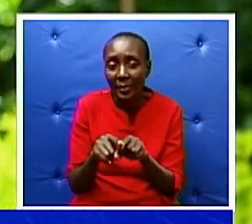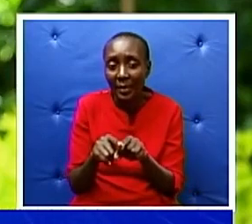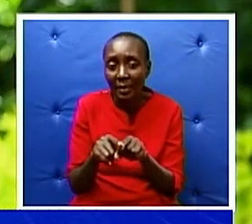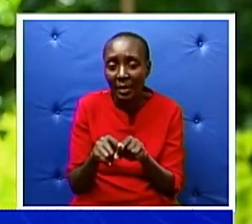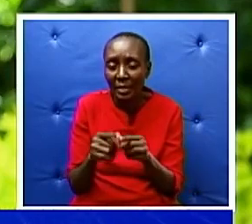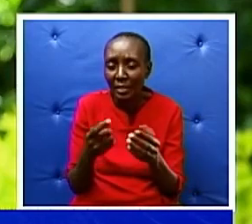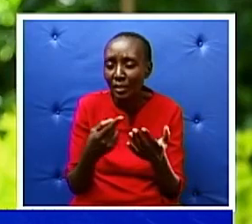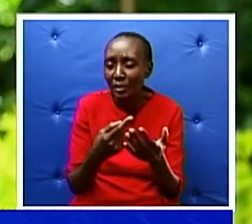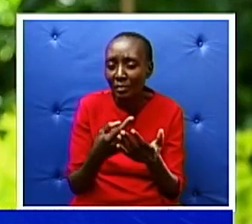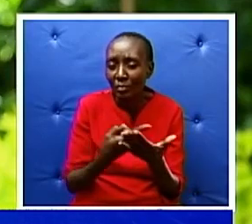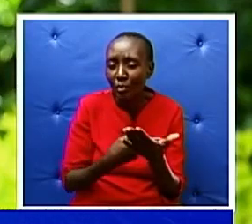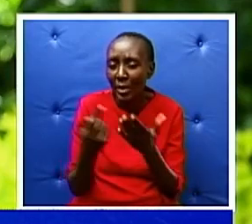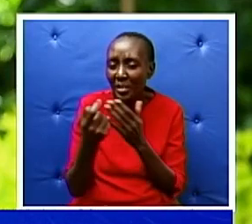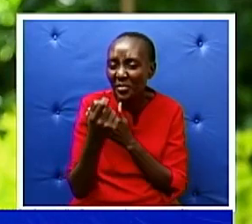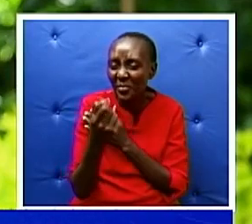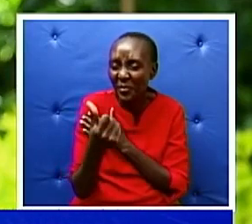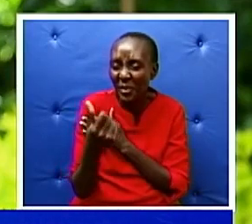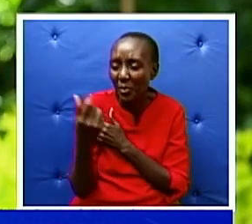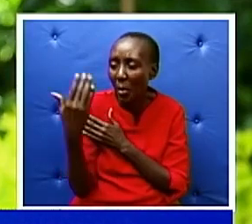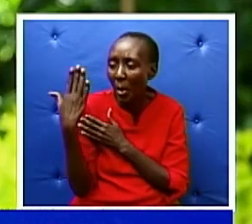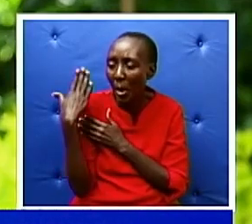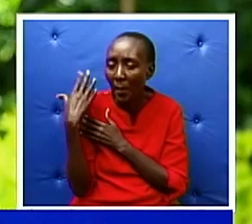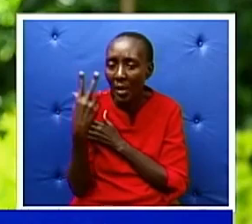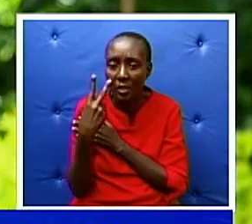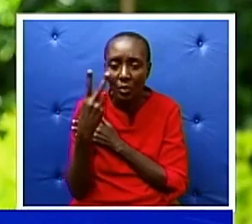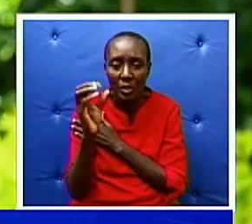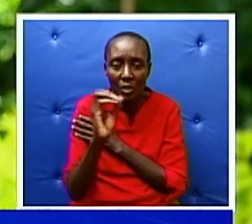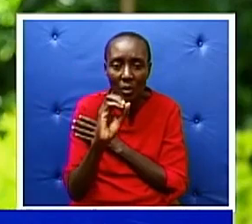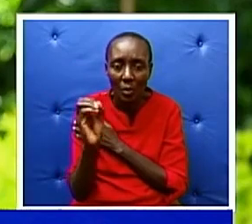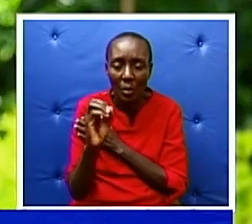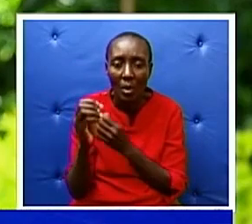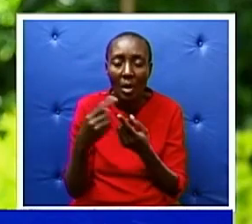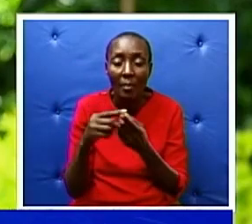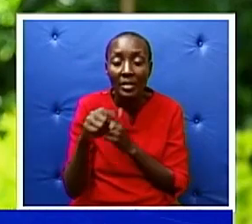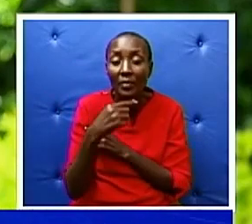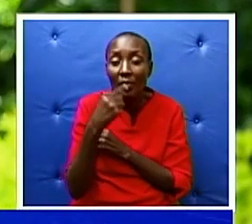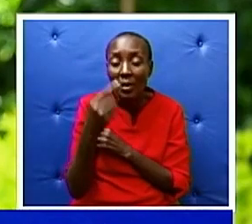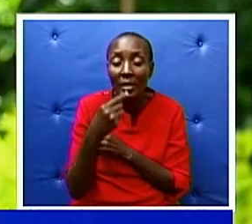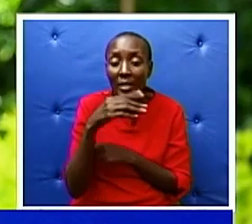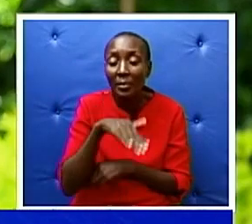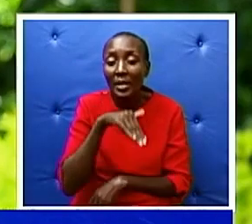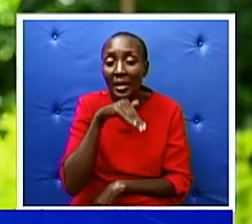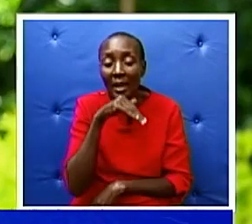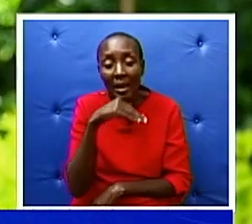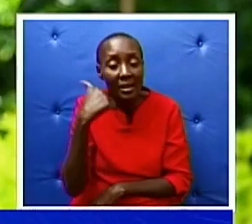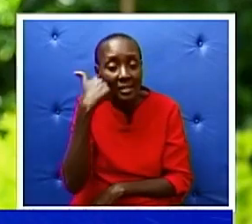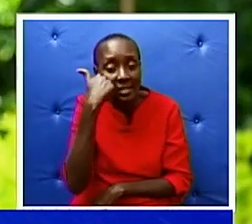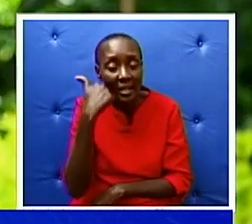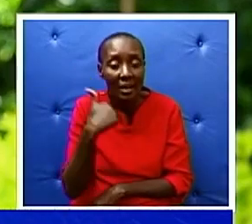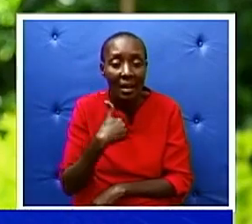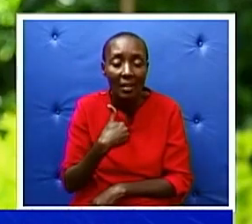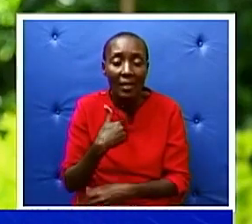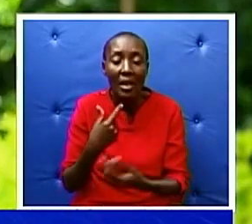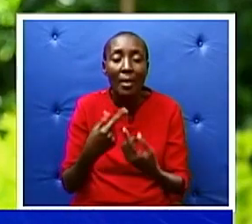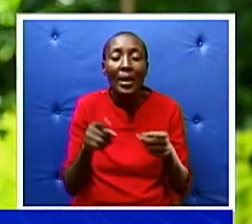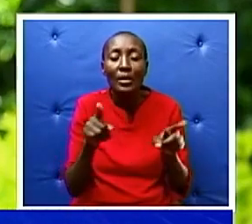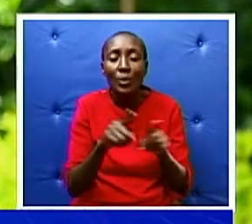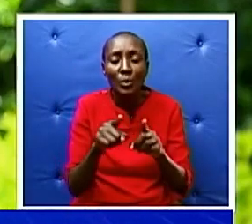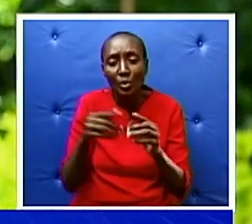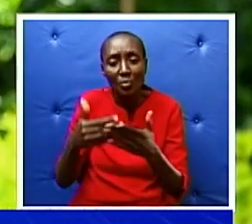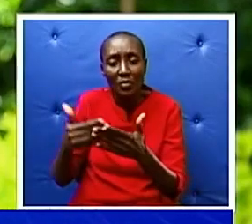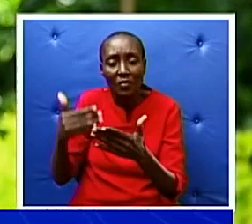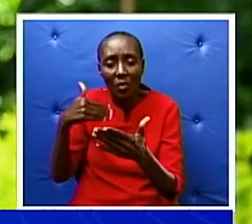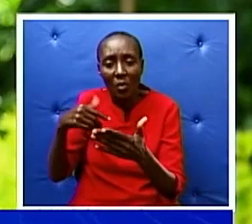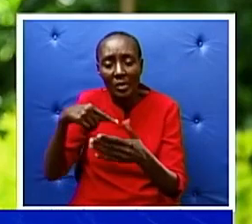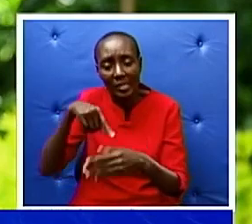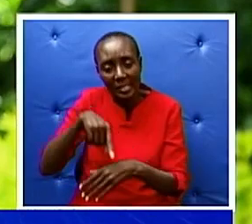few weeks now. And you are saying it's because the former prime minister was unwell, but it was even before that.